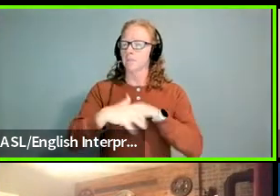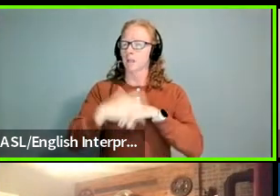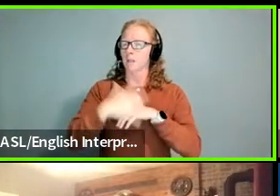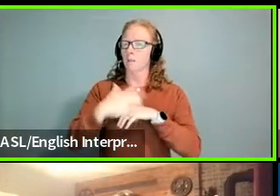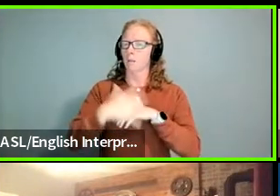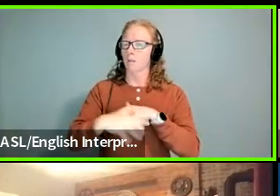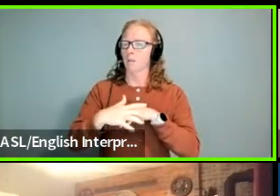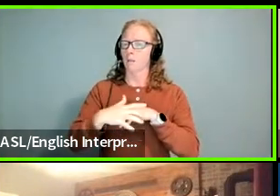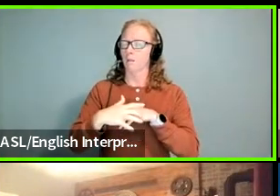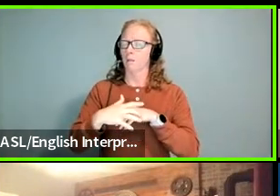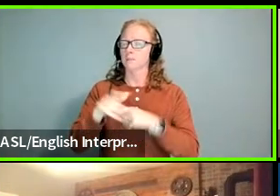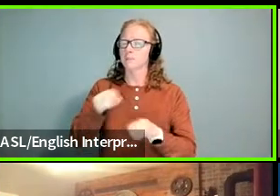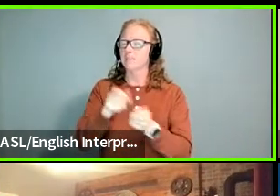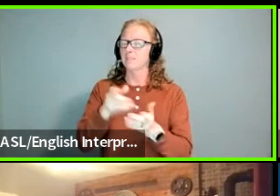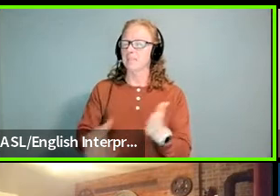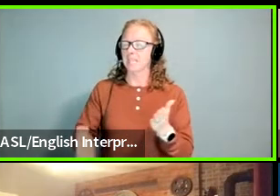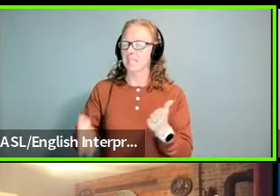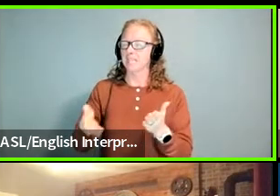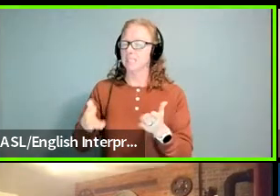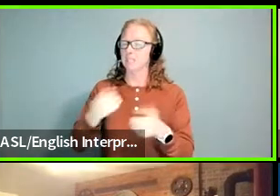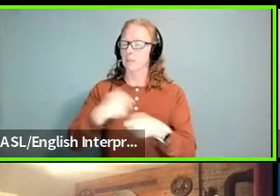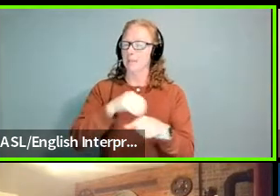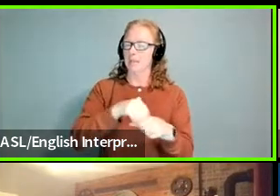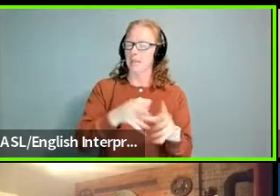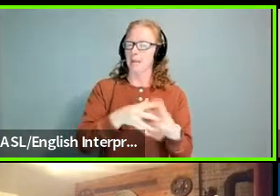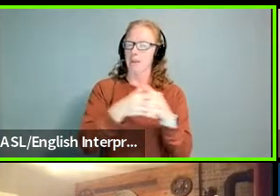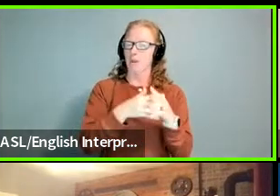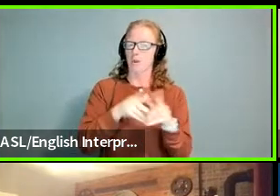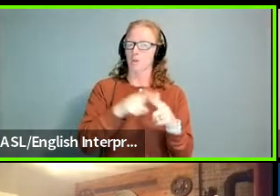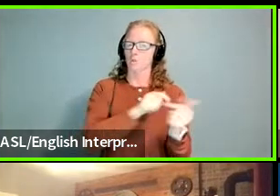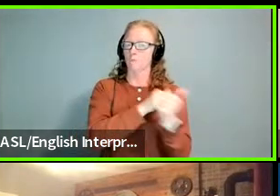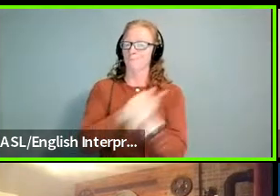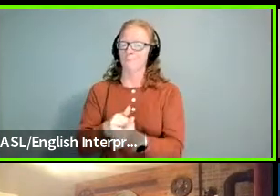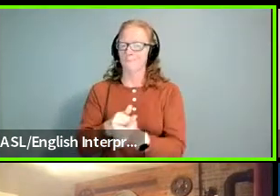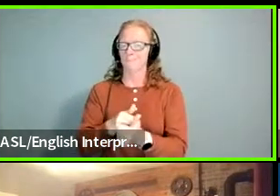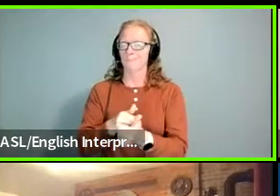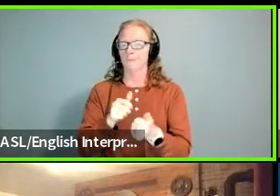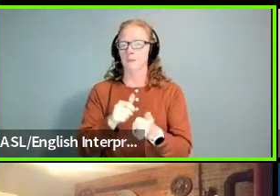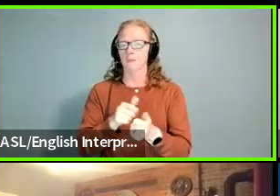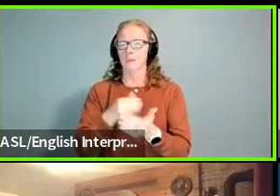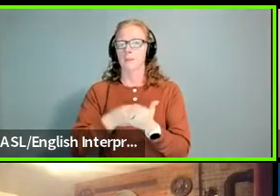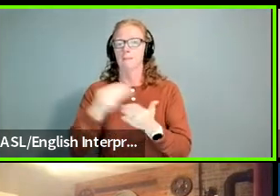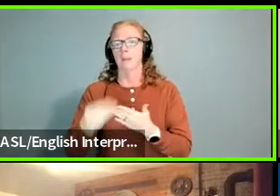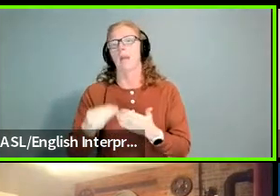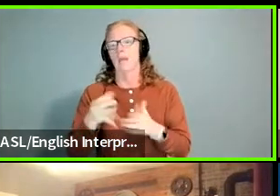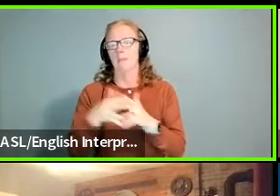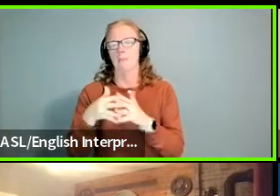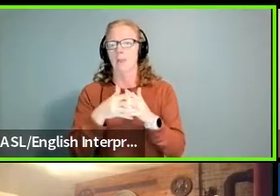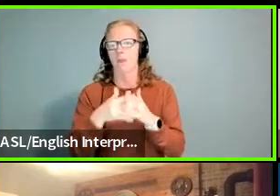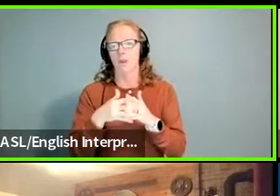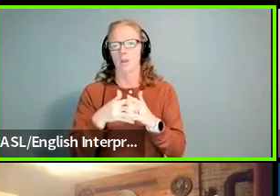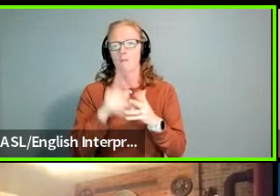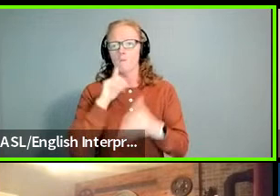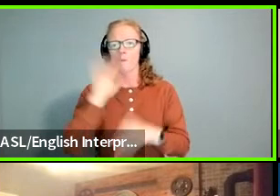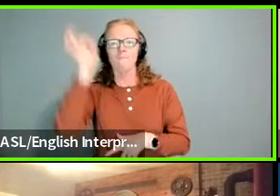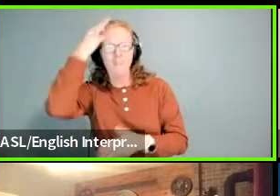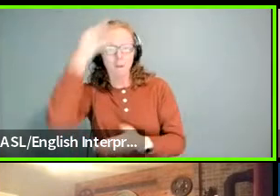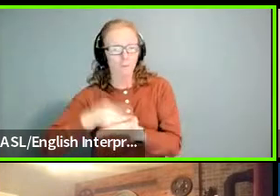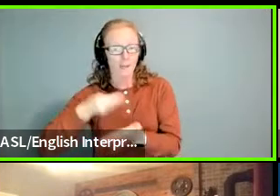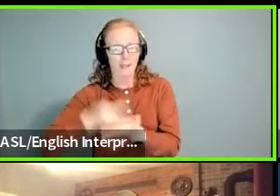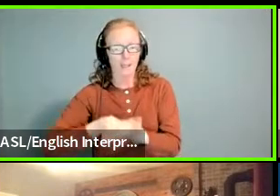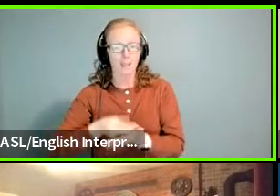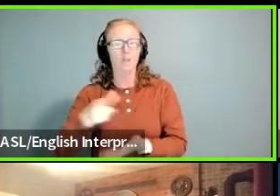of certain things that are made in America to comply with Buy America provisions for federal funding that you